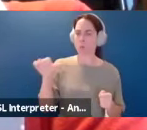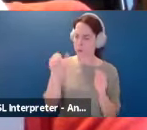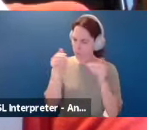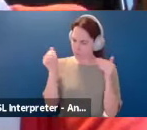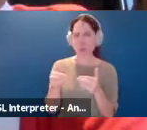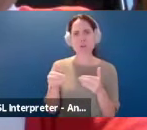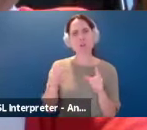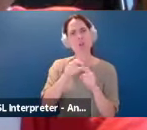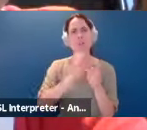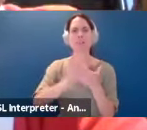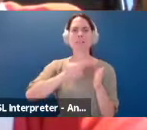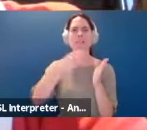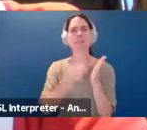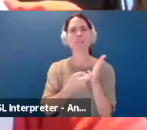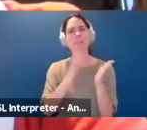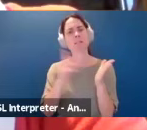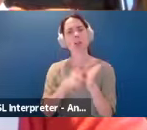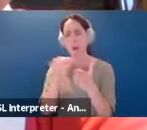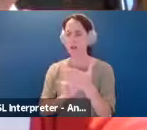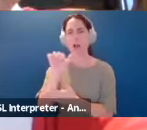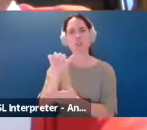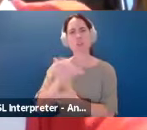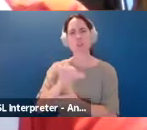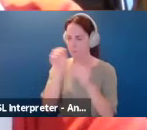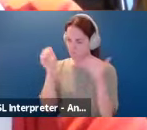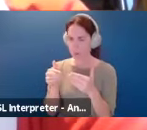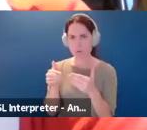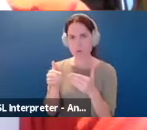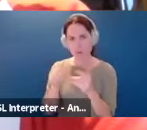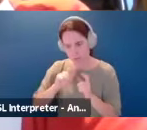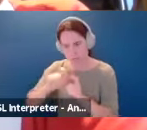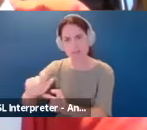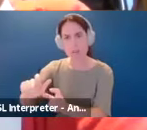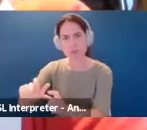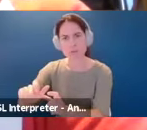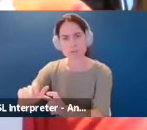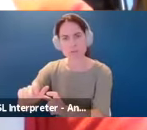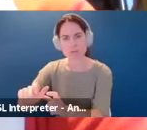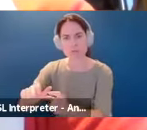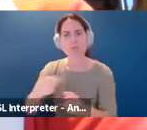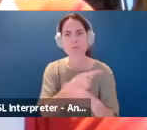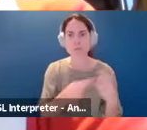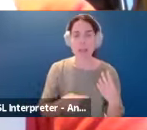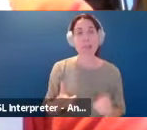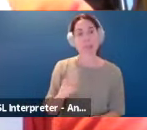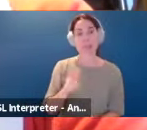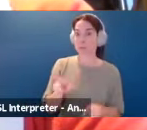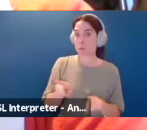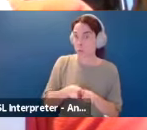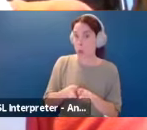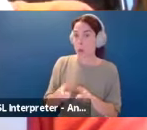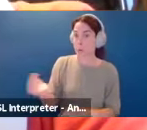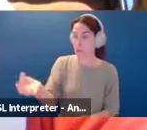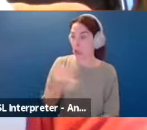um and i was also asked whether i thought i should resign um but that was retracted as soon as we had the conversation